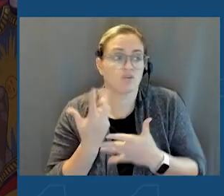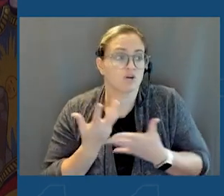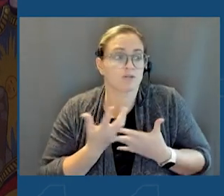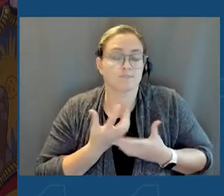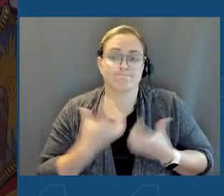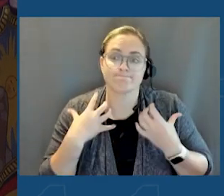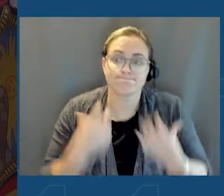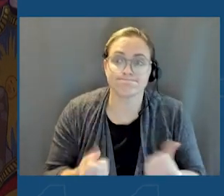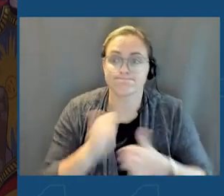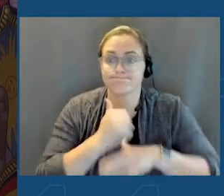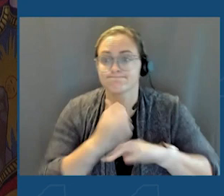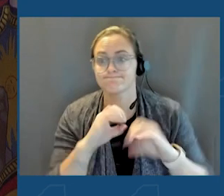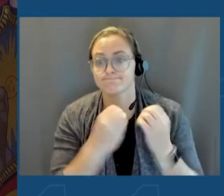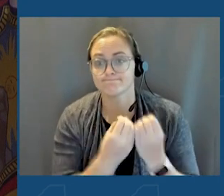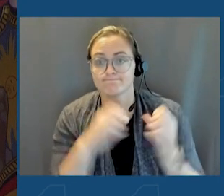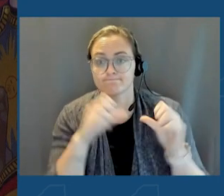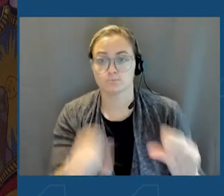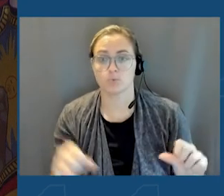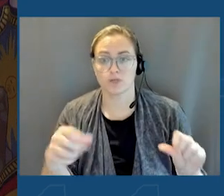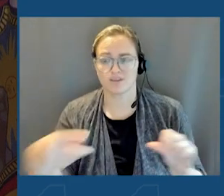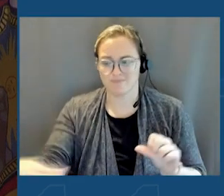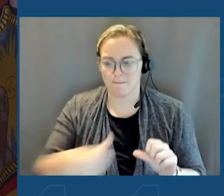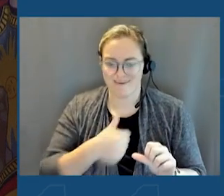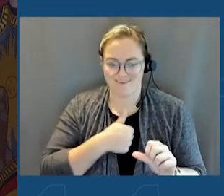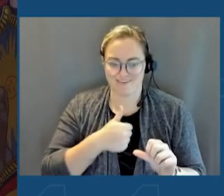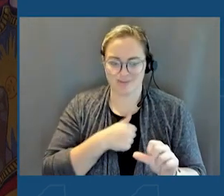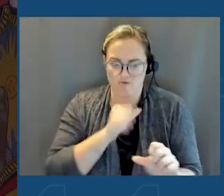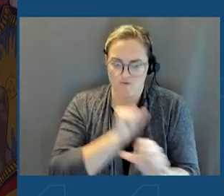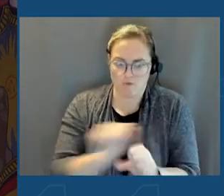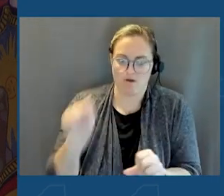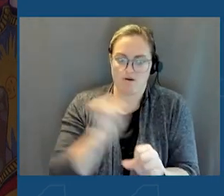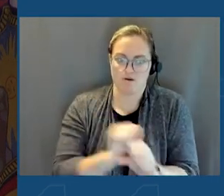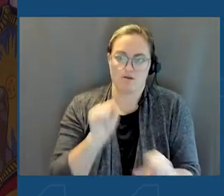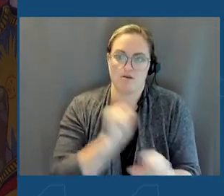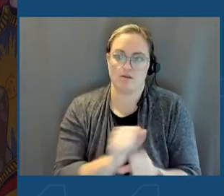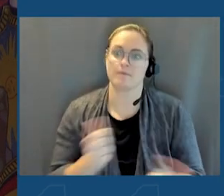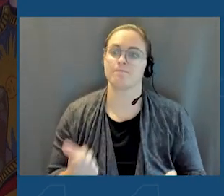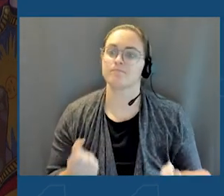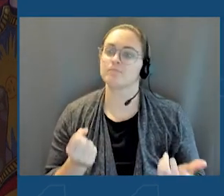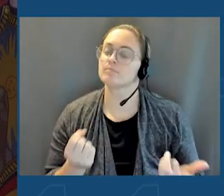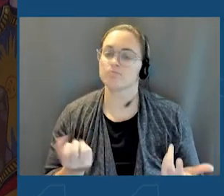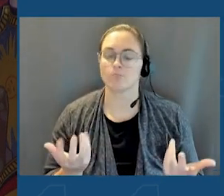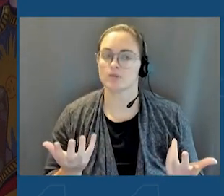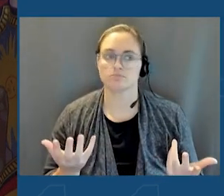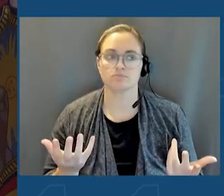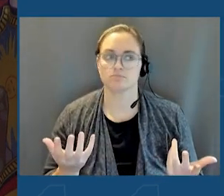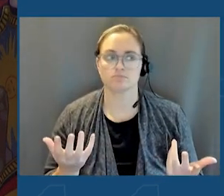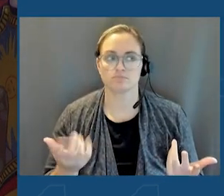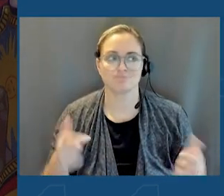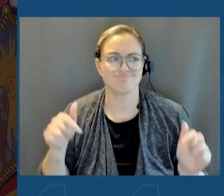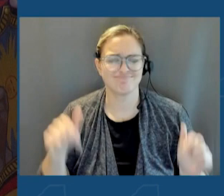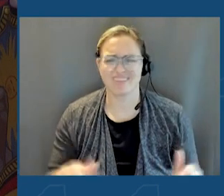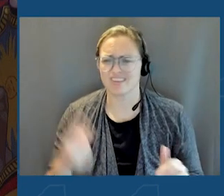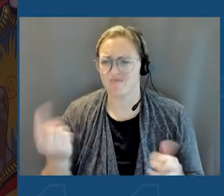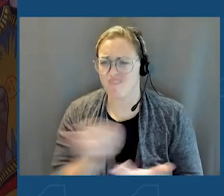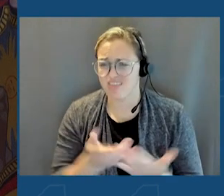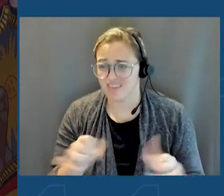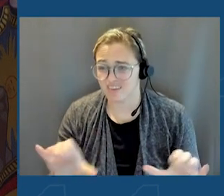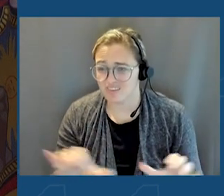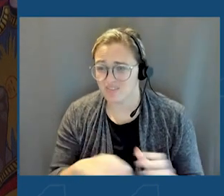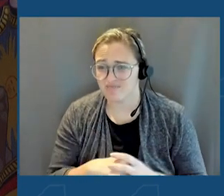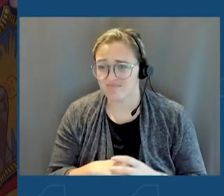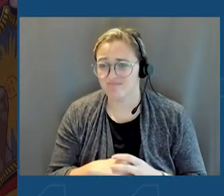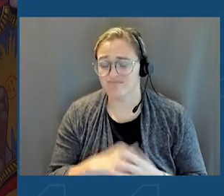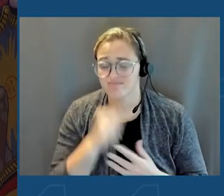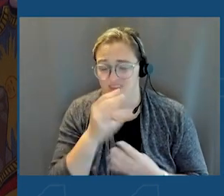form an organization so we could pay ourselves for all the hours of work. But like, this is the one thing we can do, and it's not going to